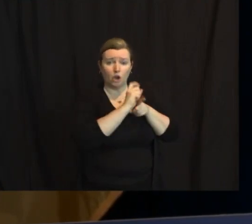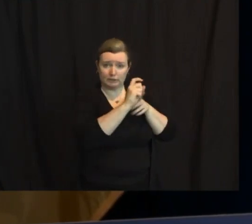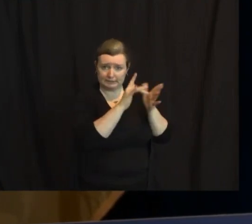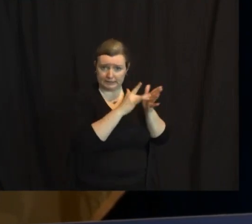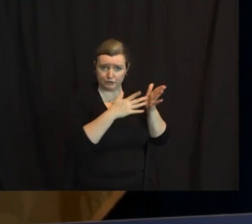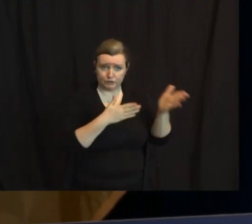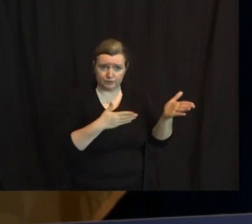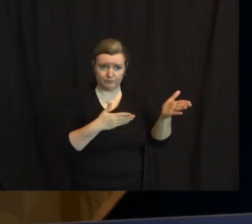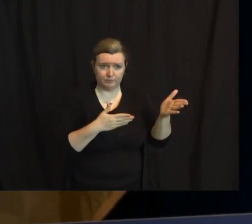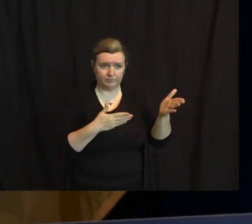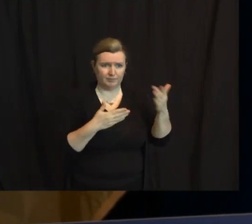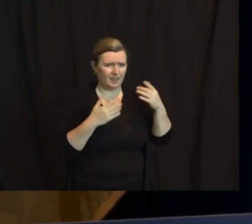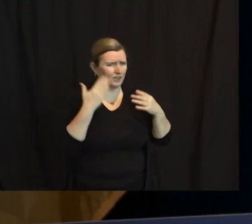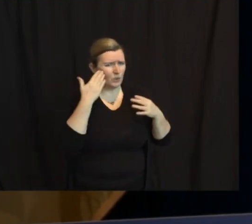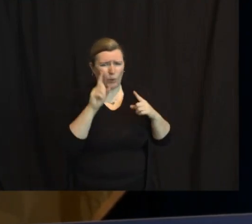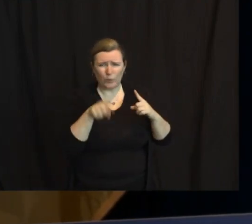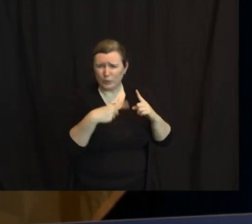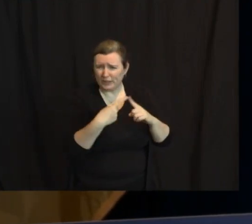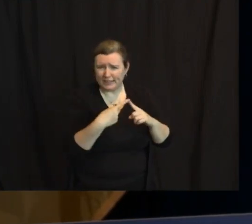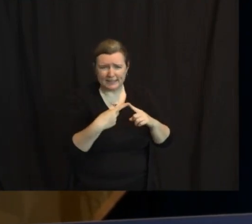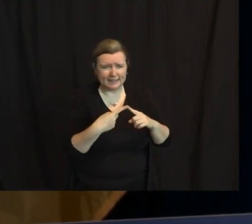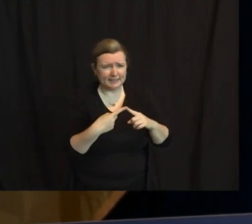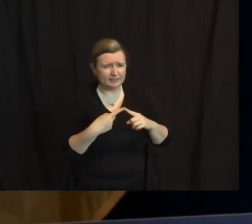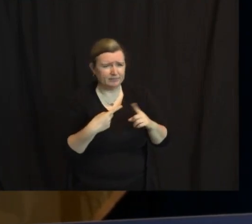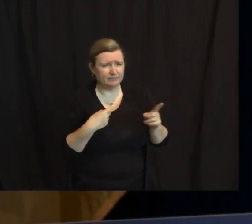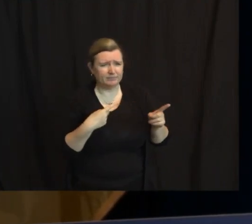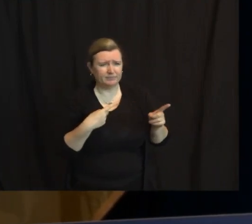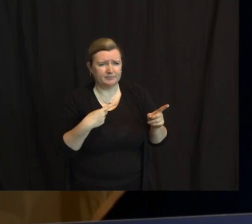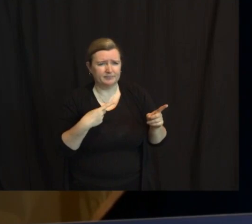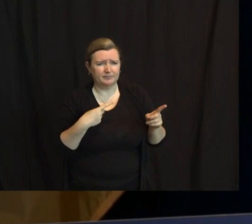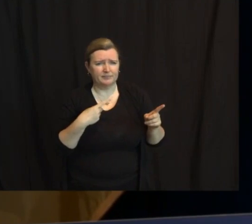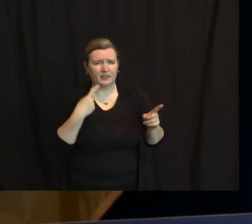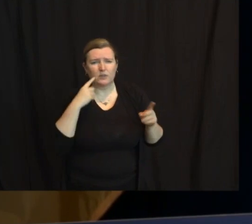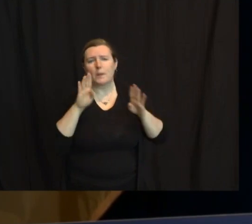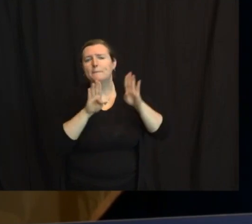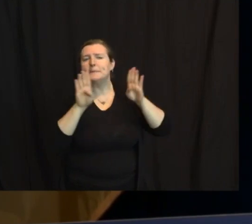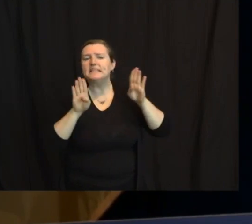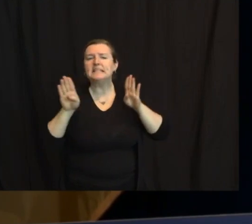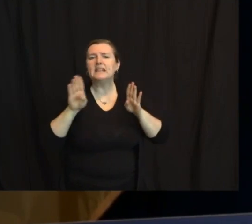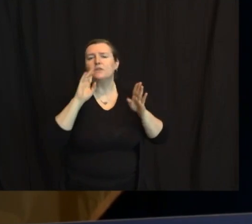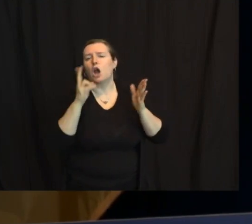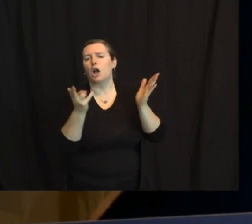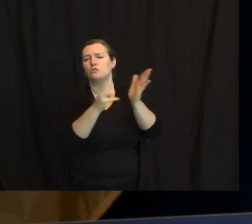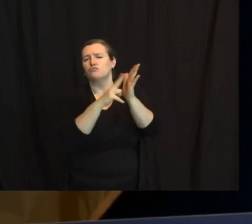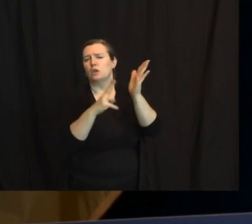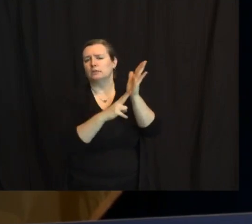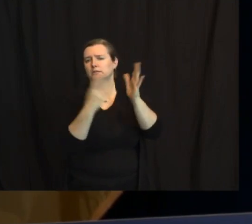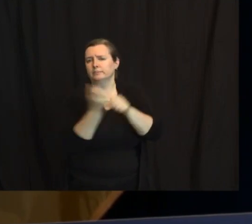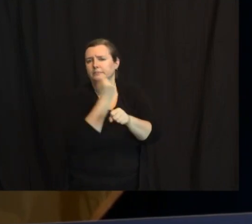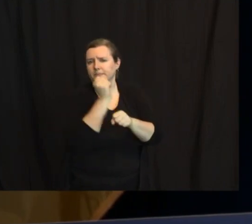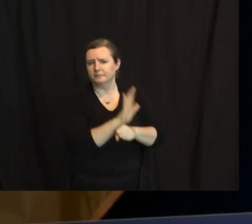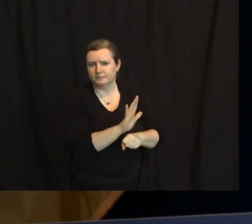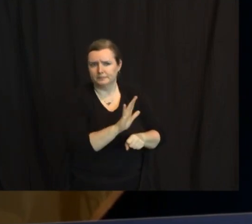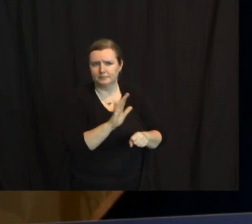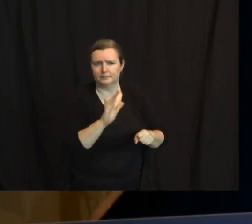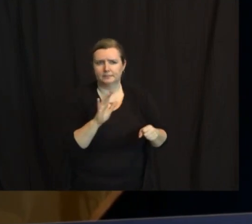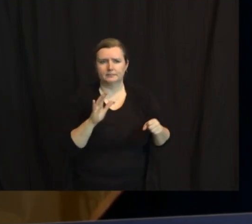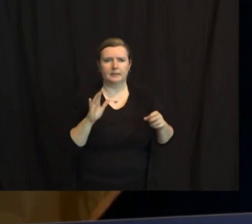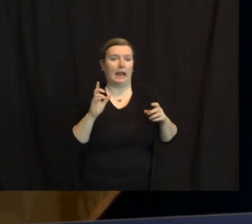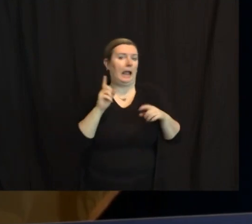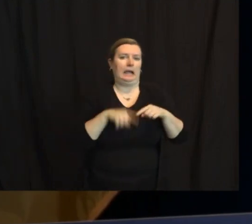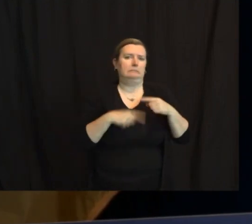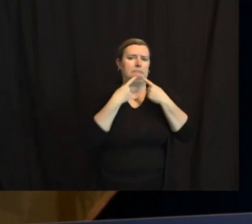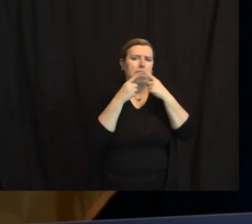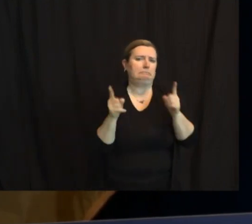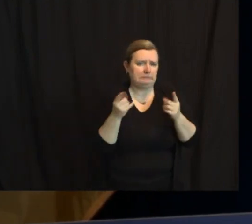out yesterday. We have a great team at the Department of Labor looking over the bids. I don't even know what I'm allowed to legally say, so I don't know